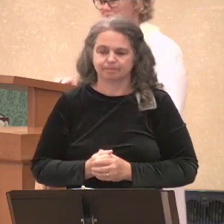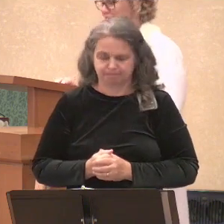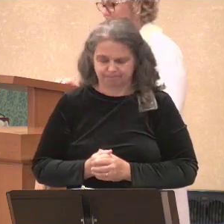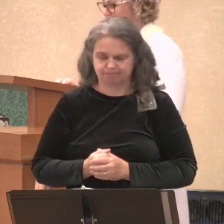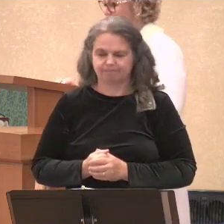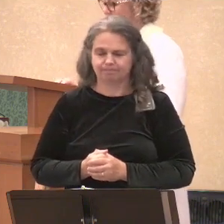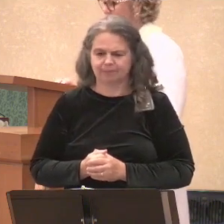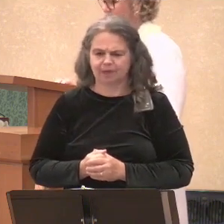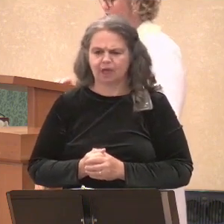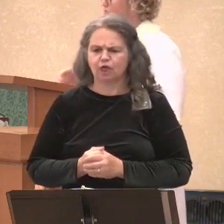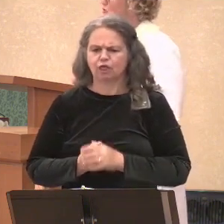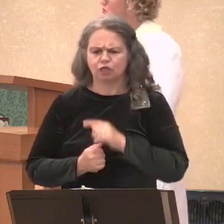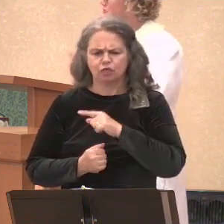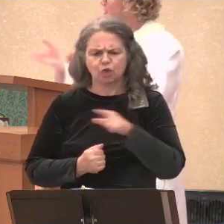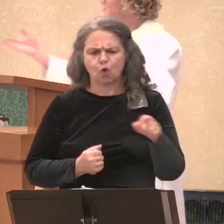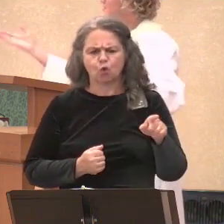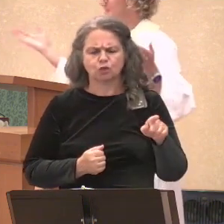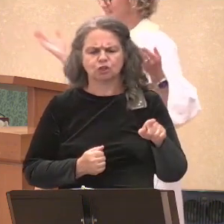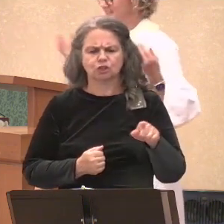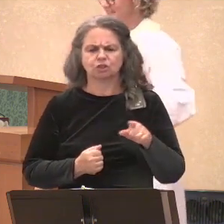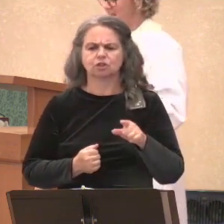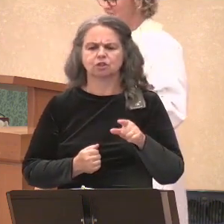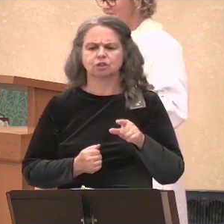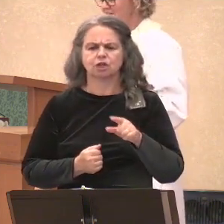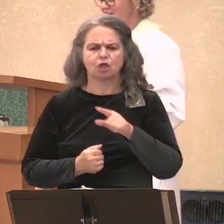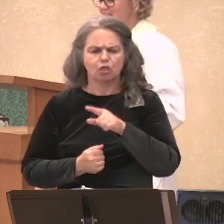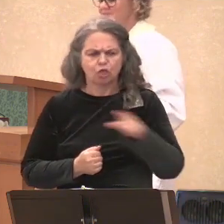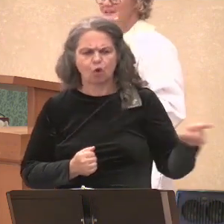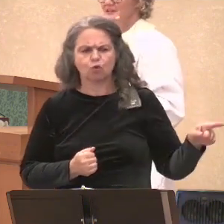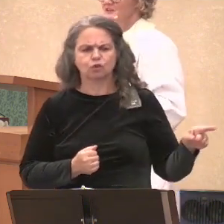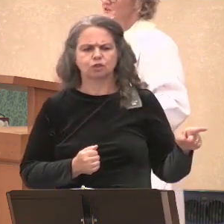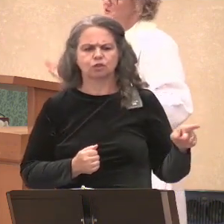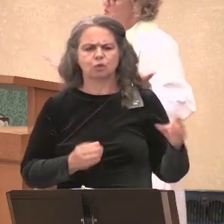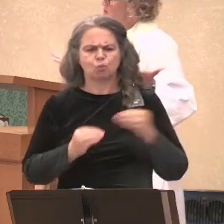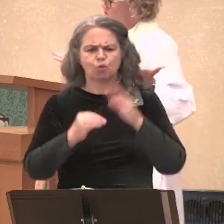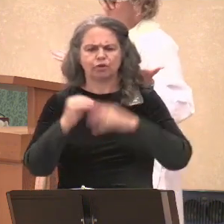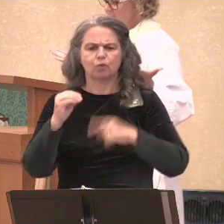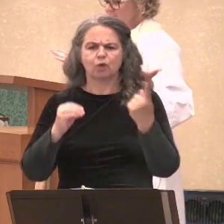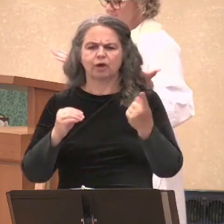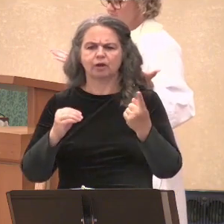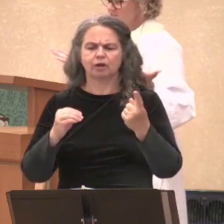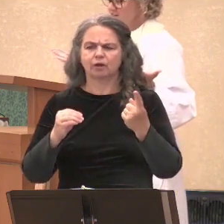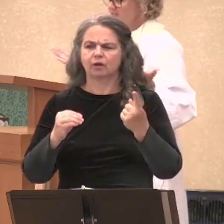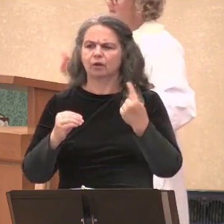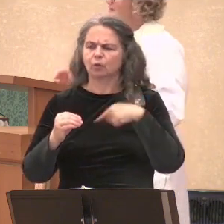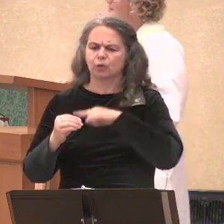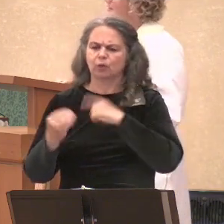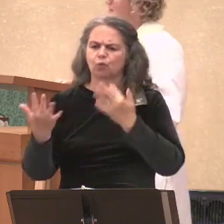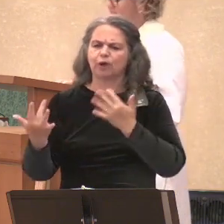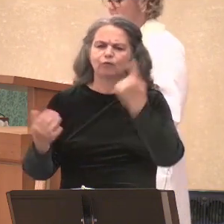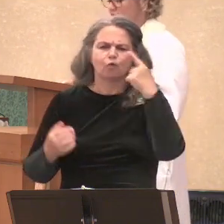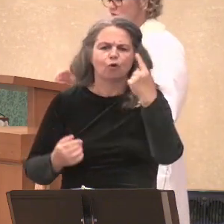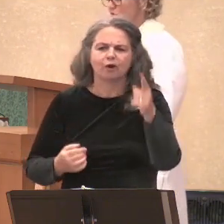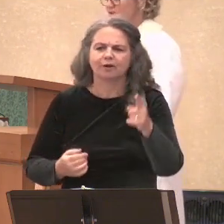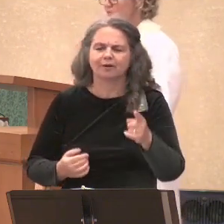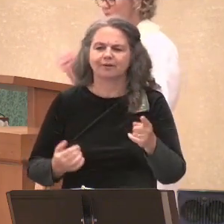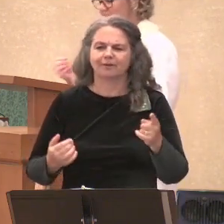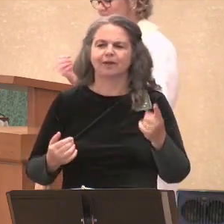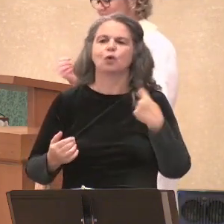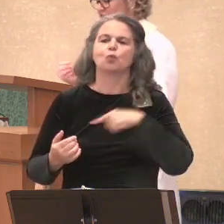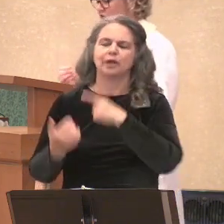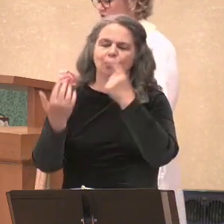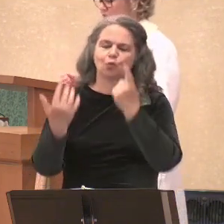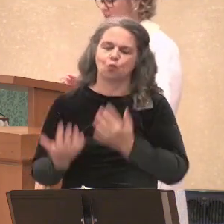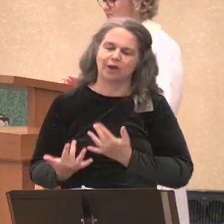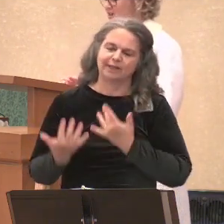that plural? Those of us together? What are we waiting for? We